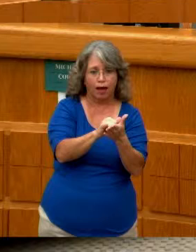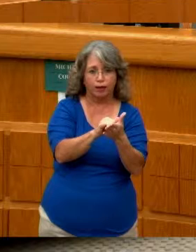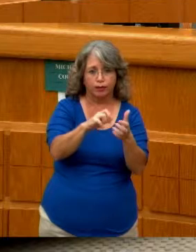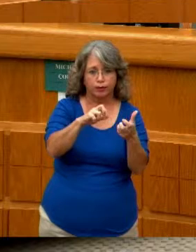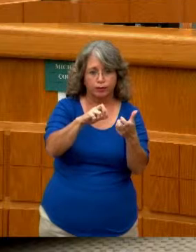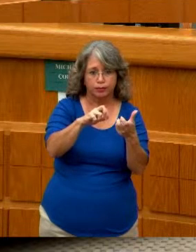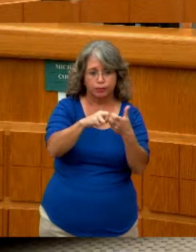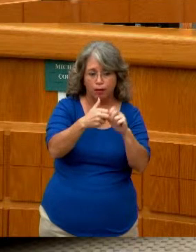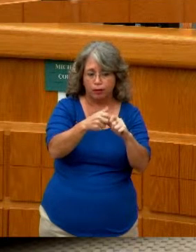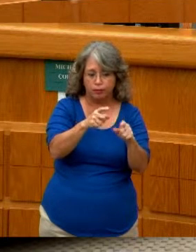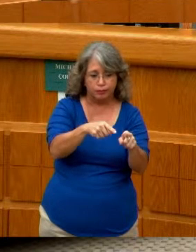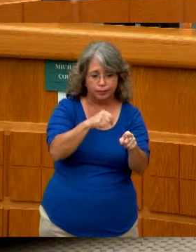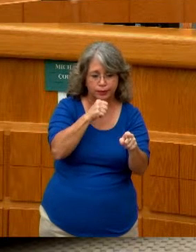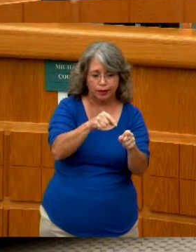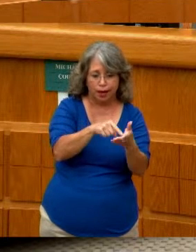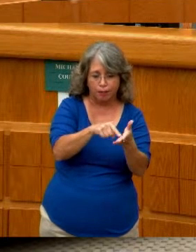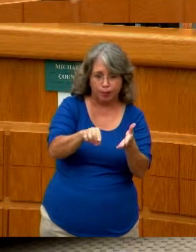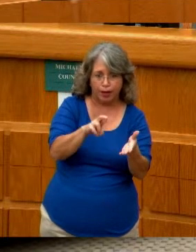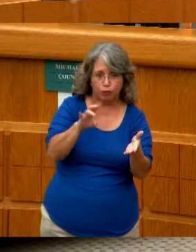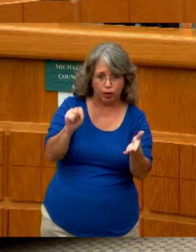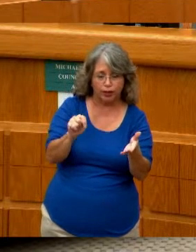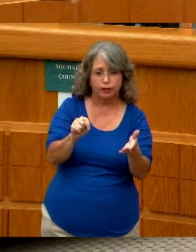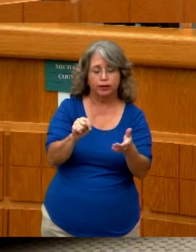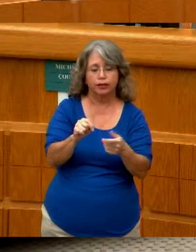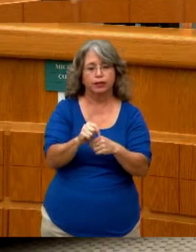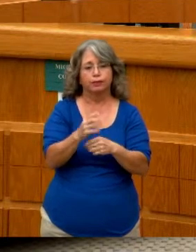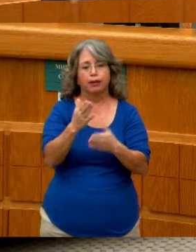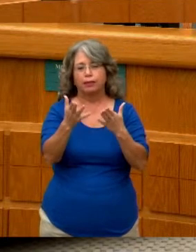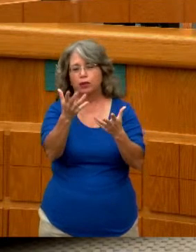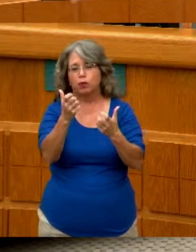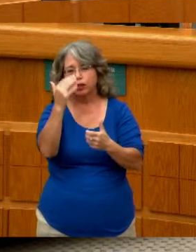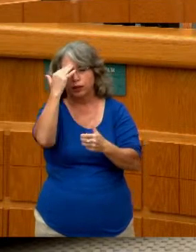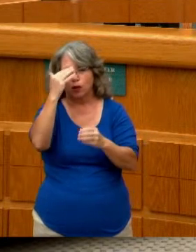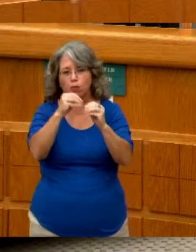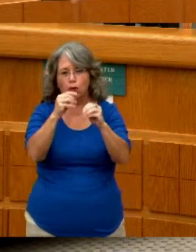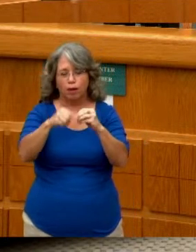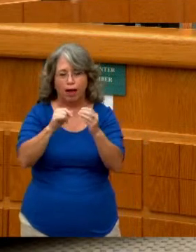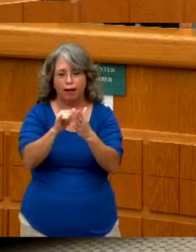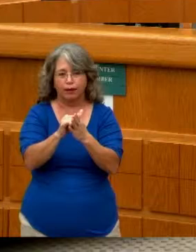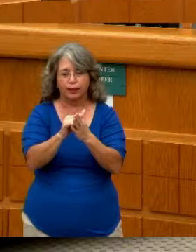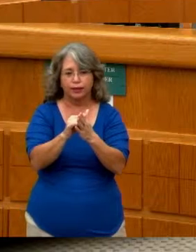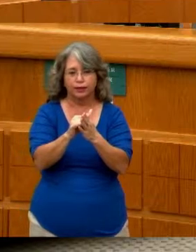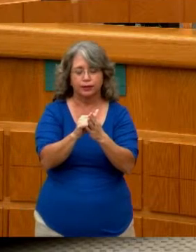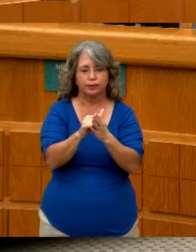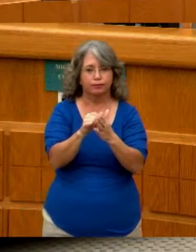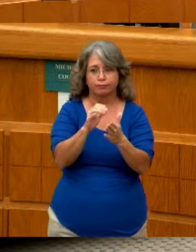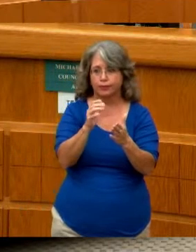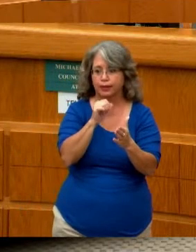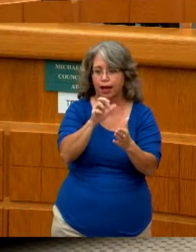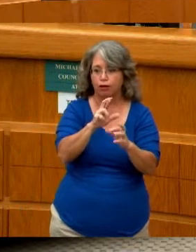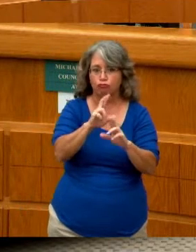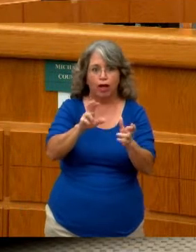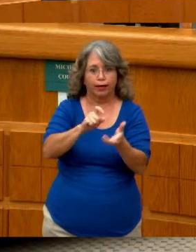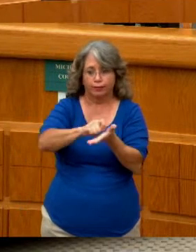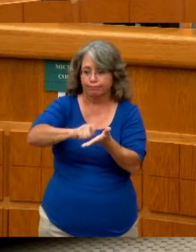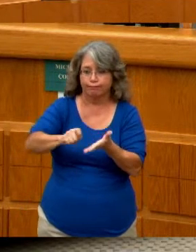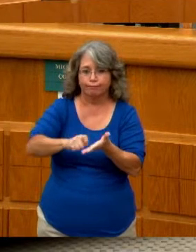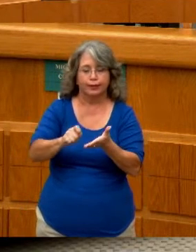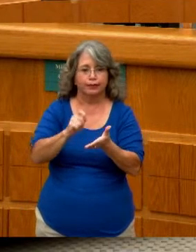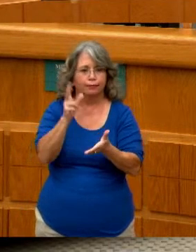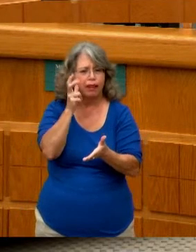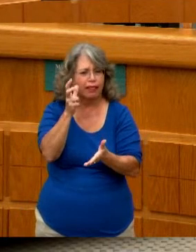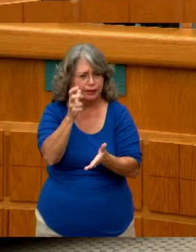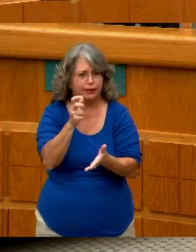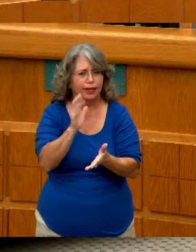issues. Now, I bet you want to know more about this program and you don't have a pen and you're just trying to listen.